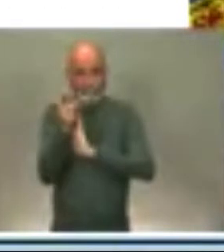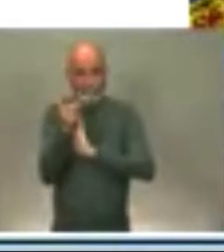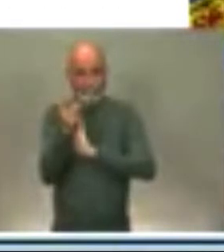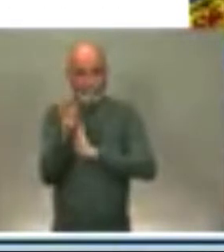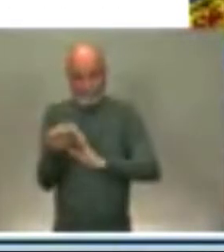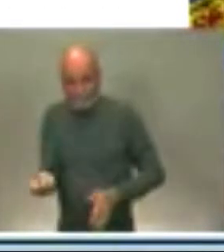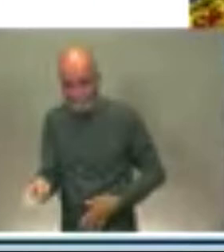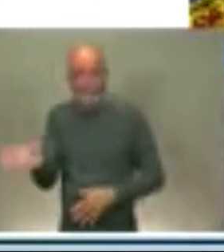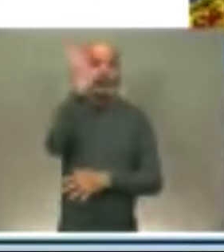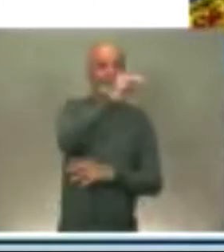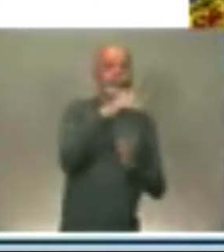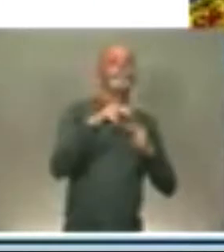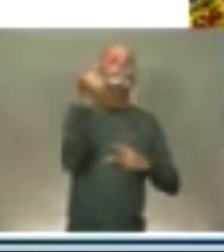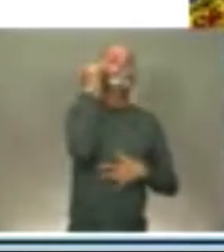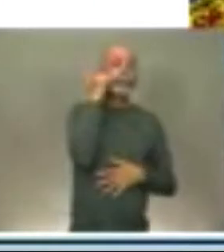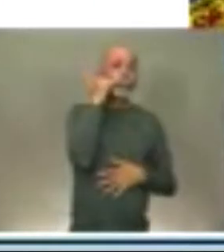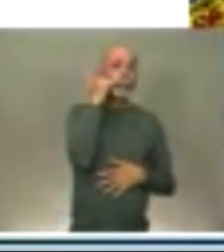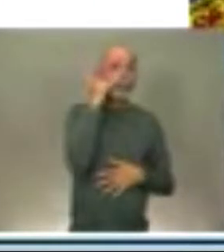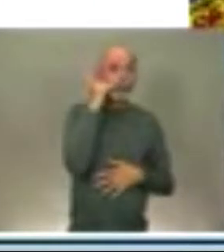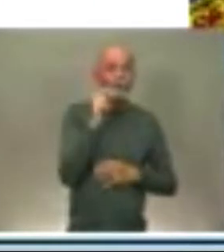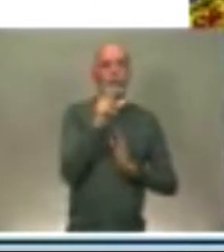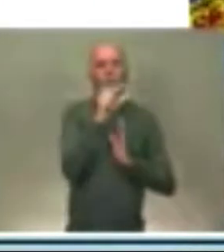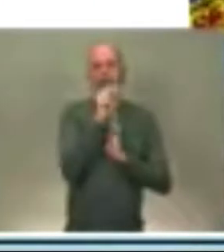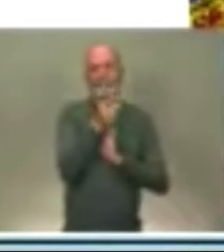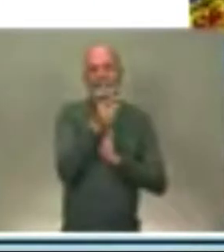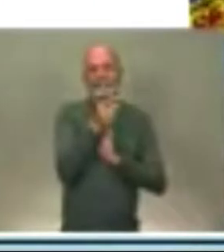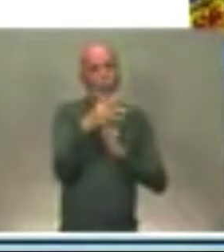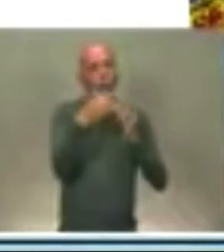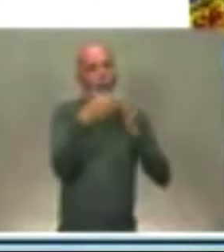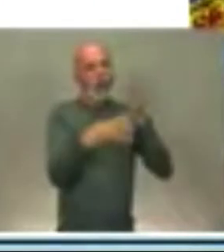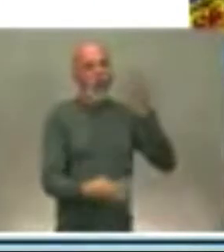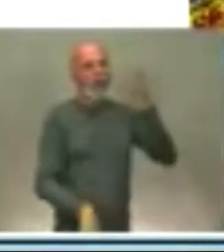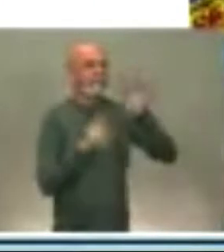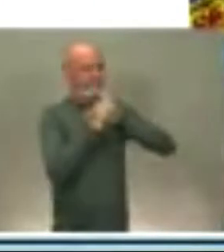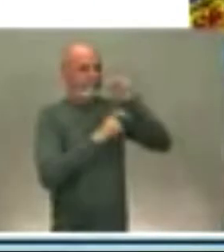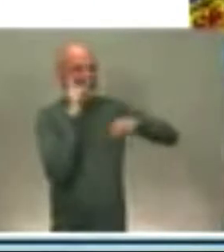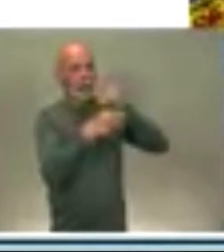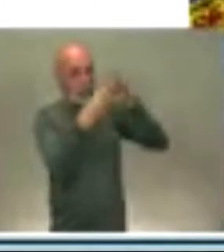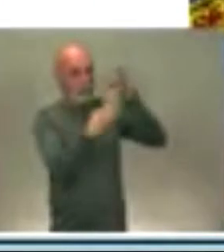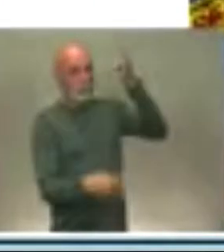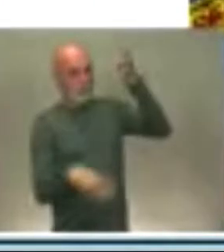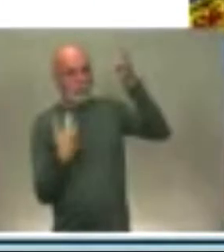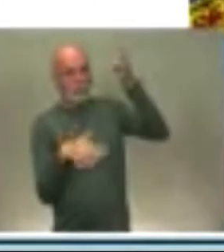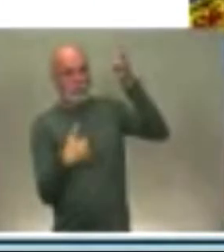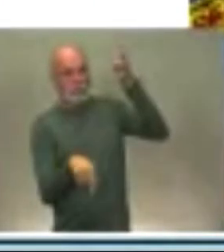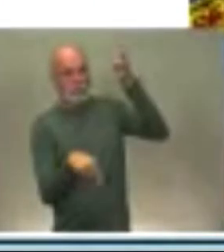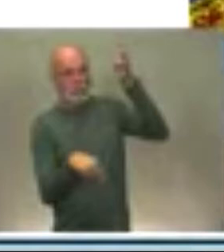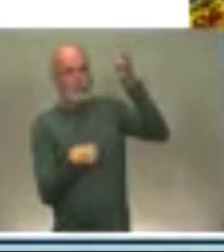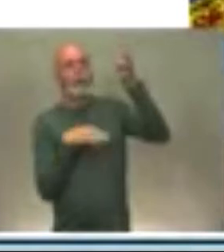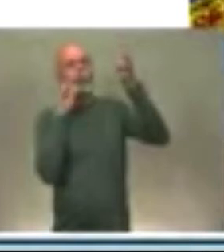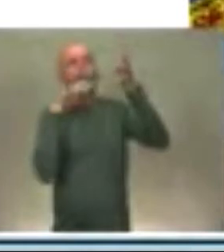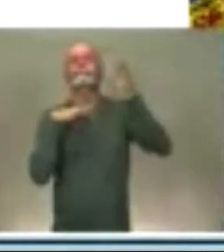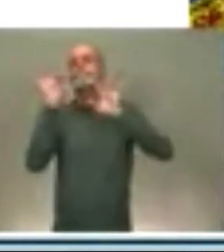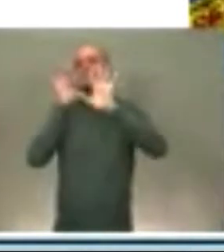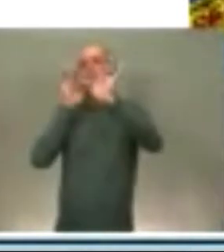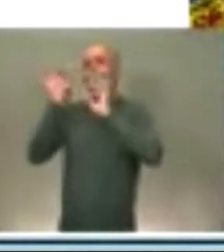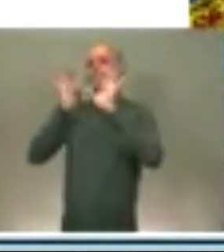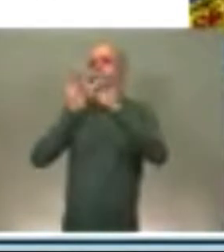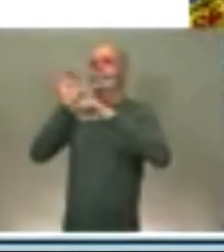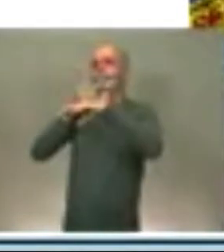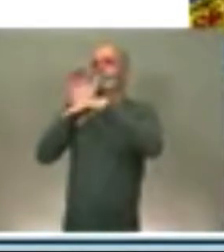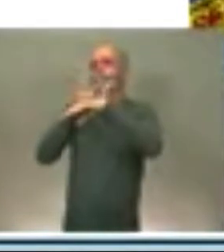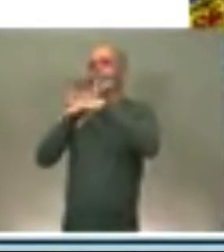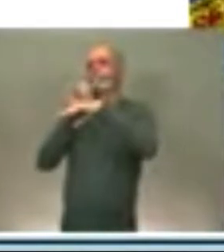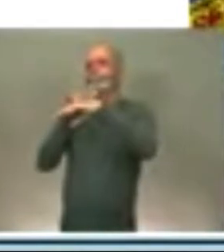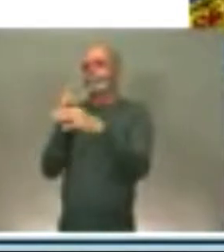on the phones, and we have quite a few outlets on the phone, so I'll call you out by name for one question, we'll go through the list, and then